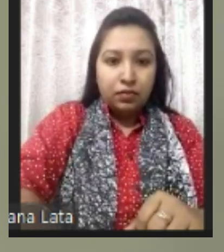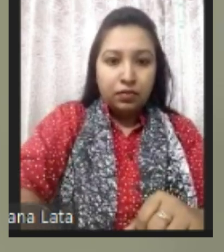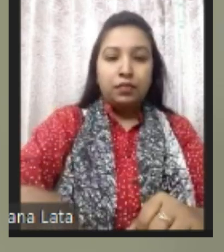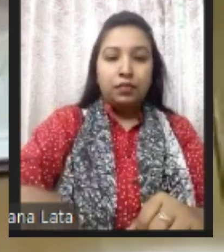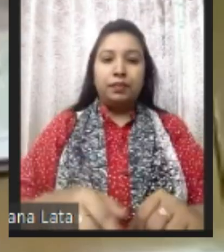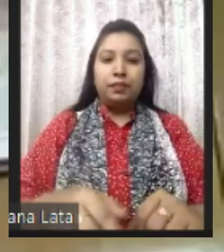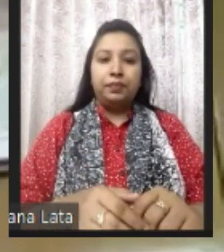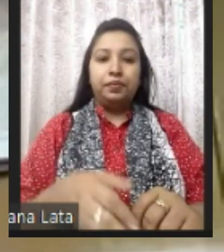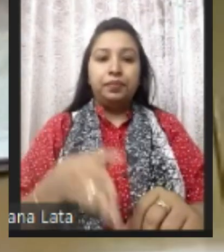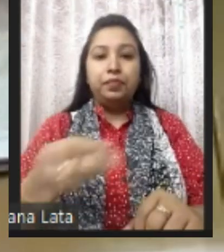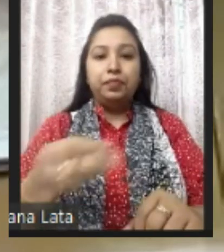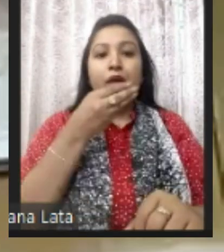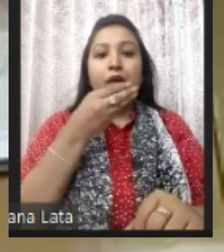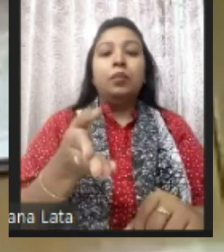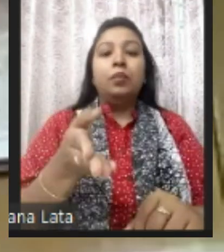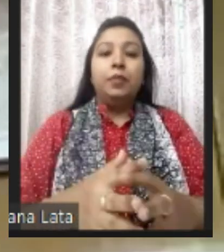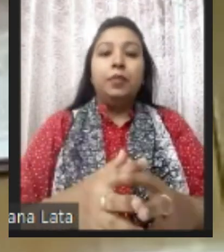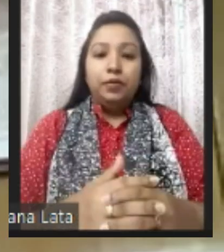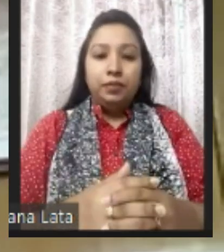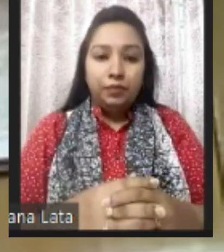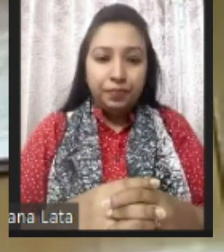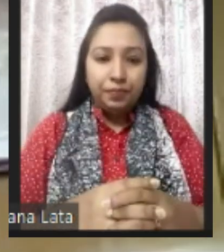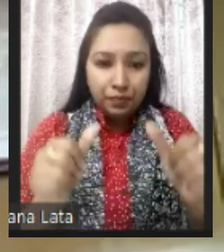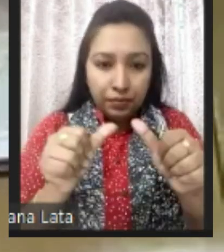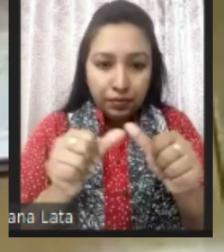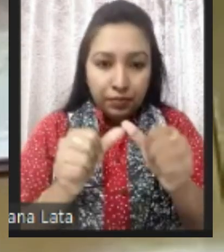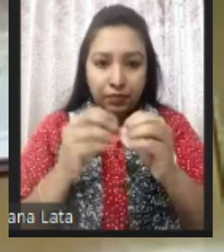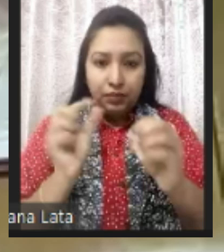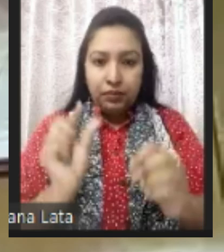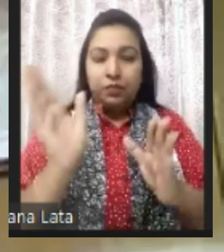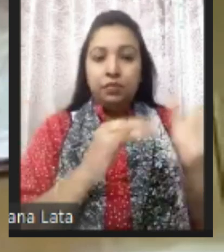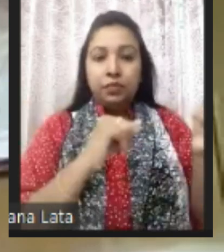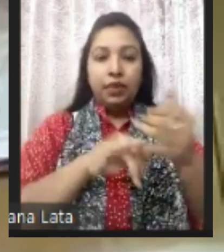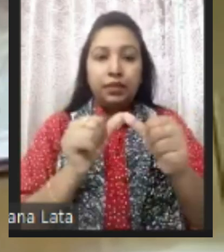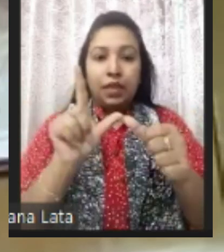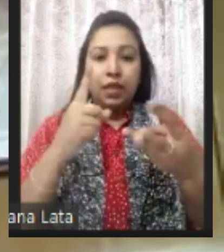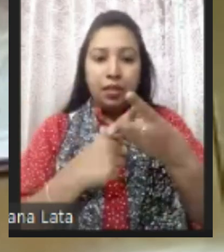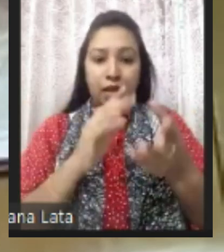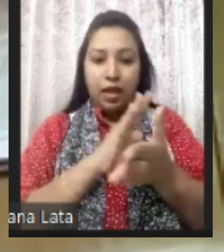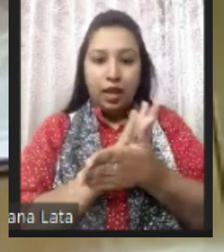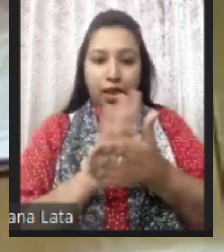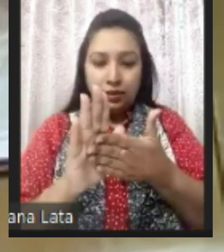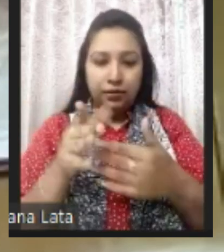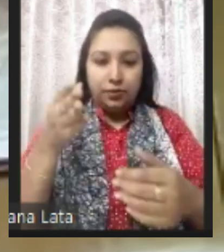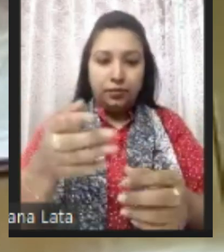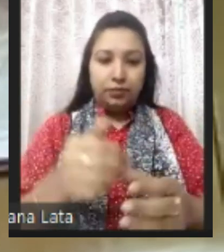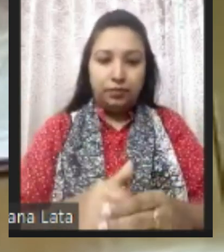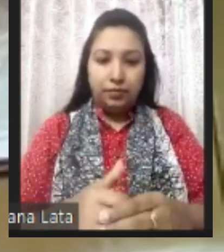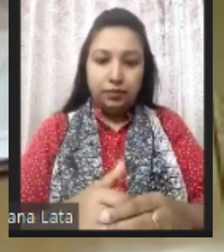Thank you very much. Respected Chair, Honorable Chief Guests, though they are already been